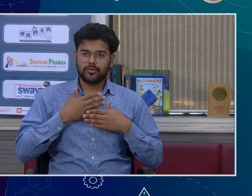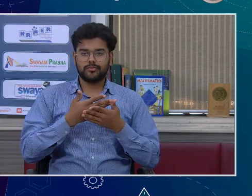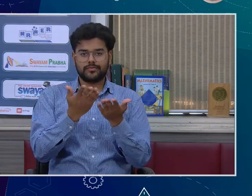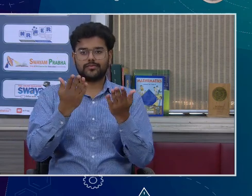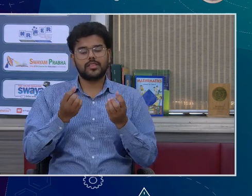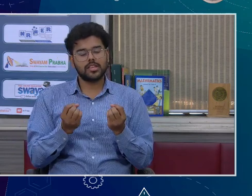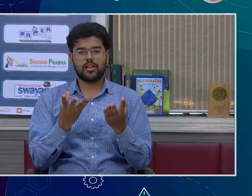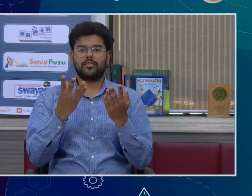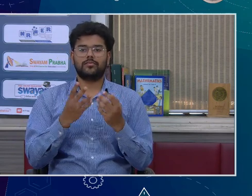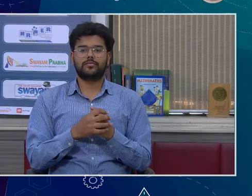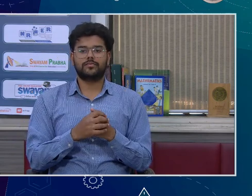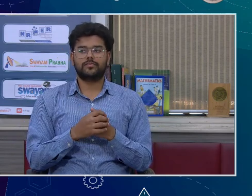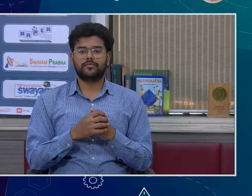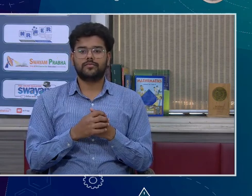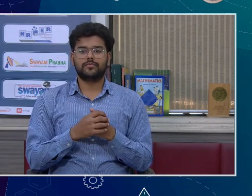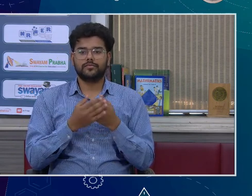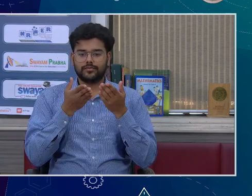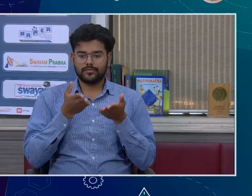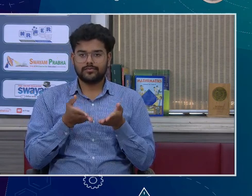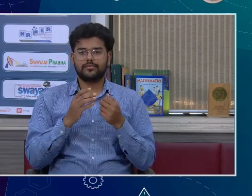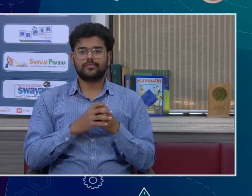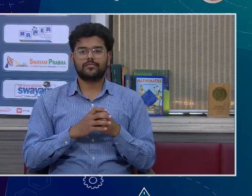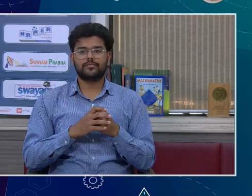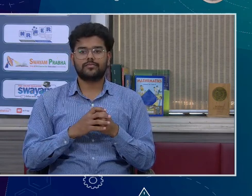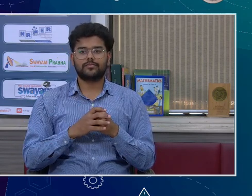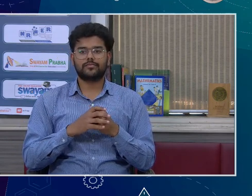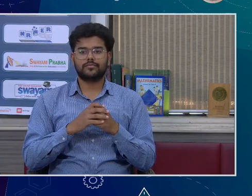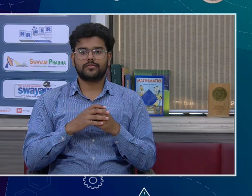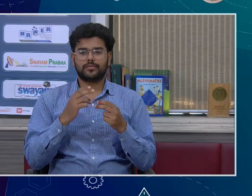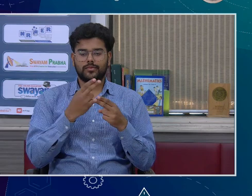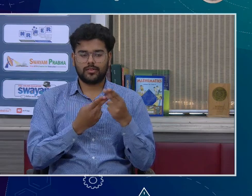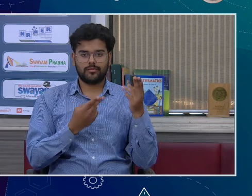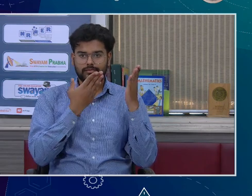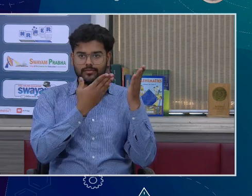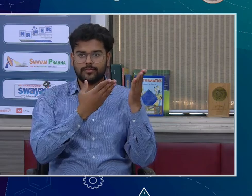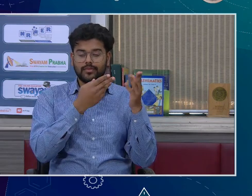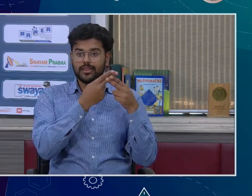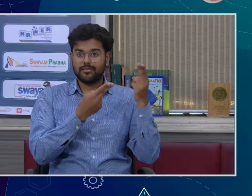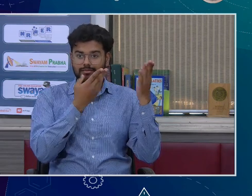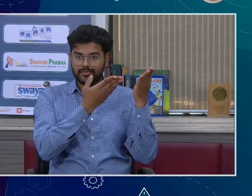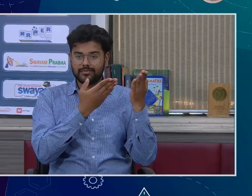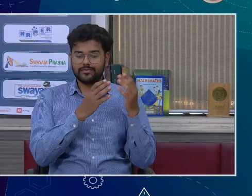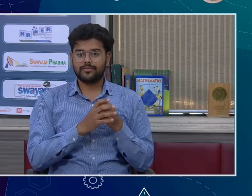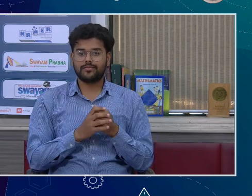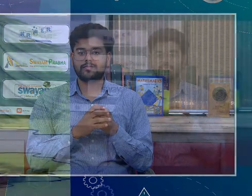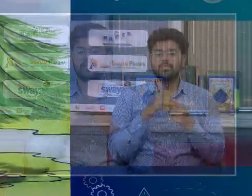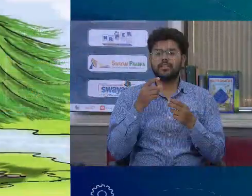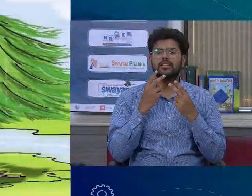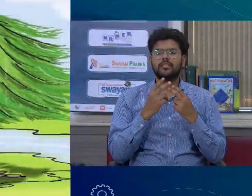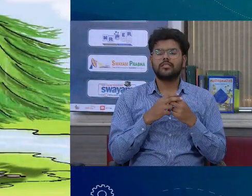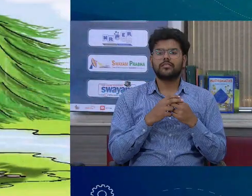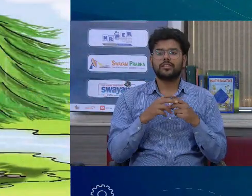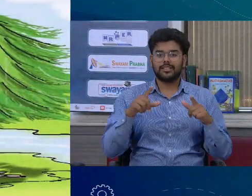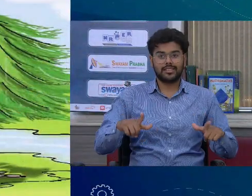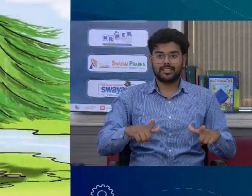begin. So here I have the story. This is a story. Here we see the